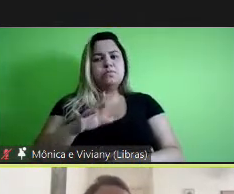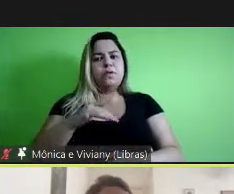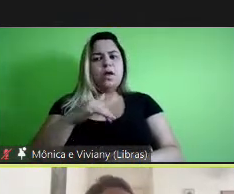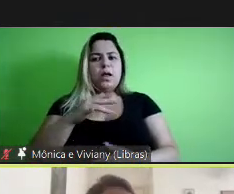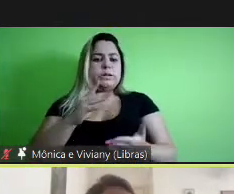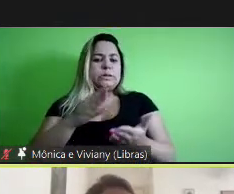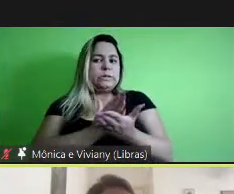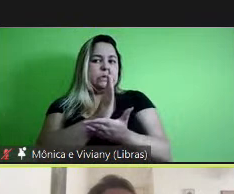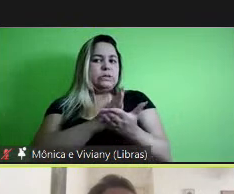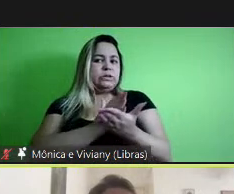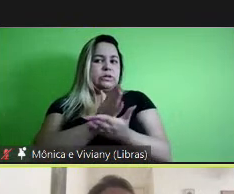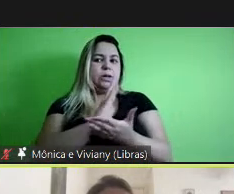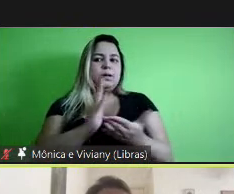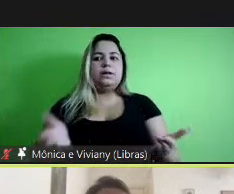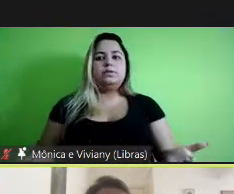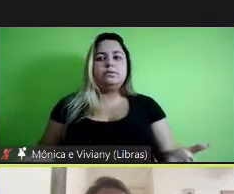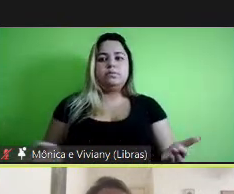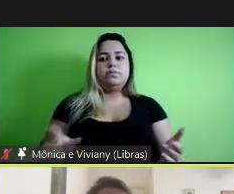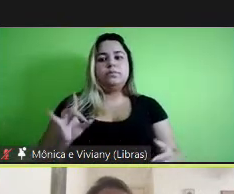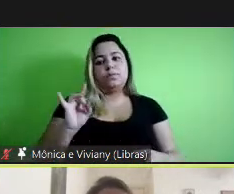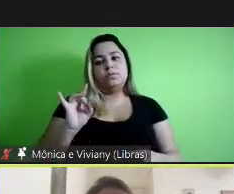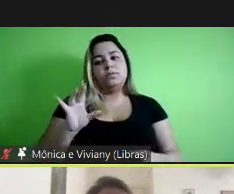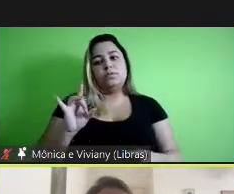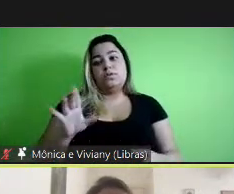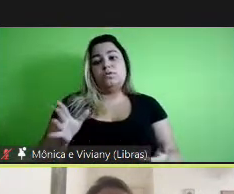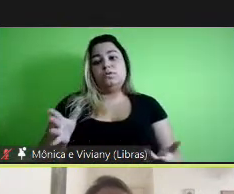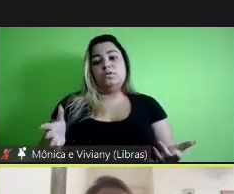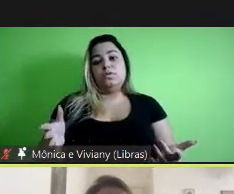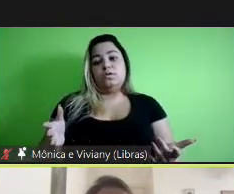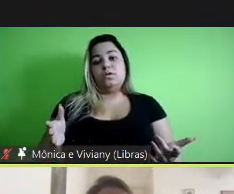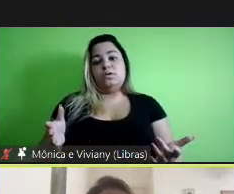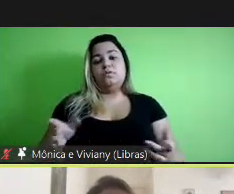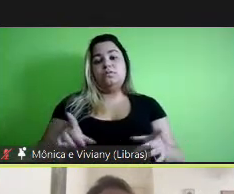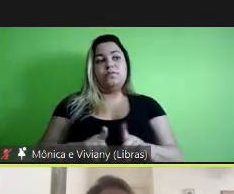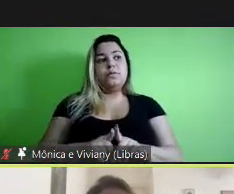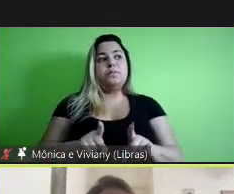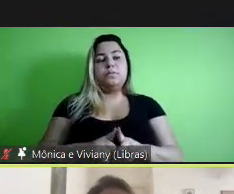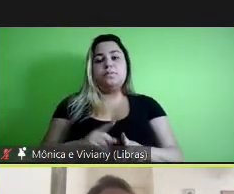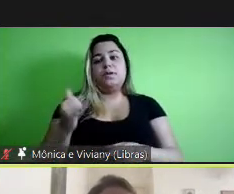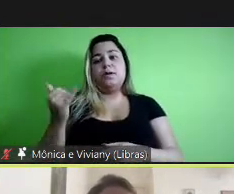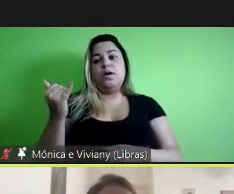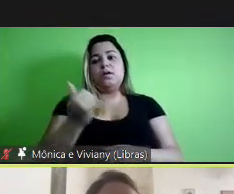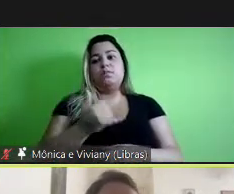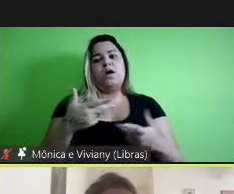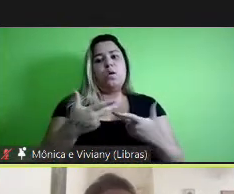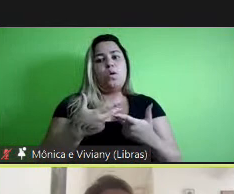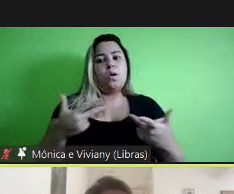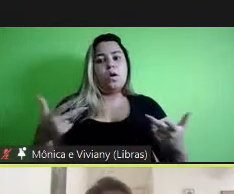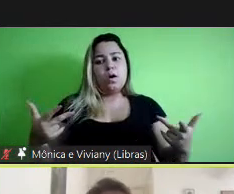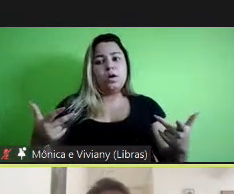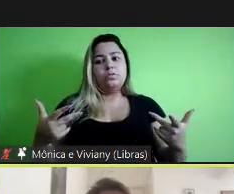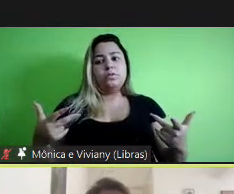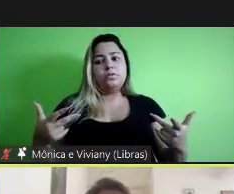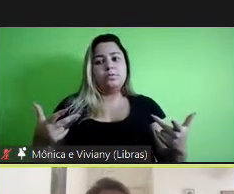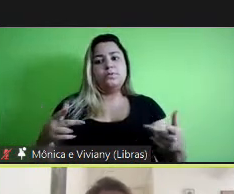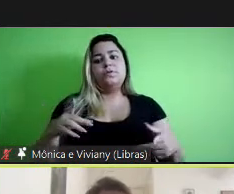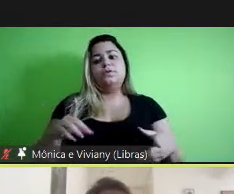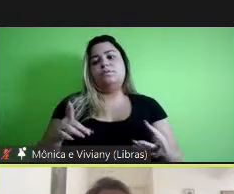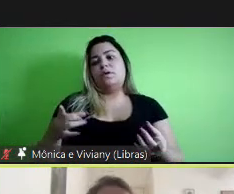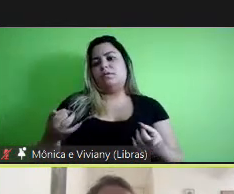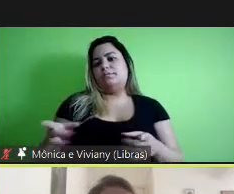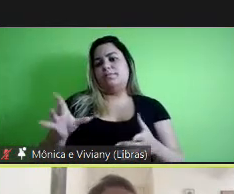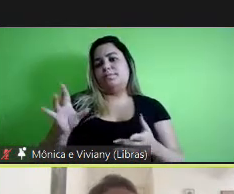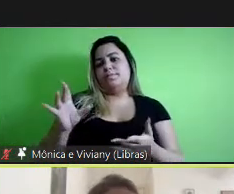an boring environmentalist or something that seems that when you talk about environment, something that